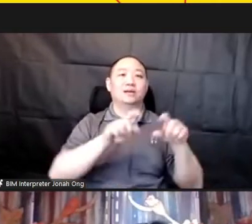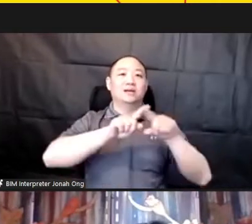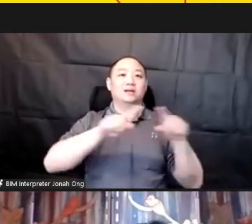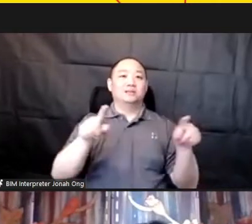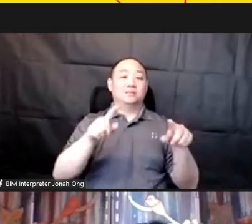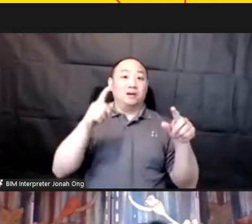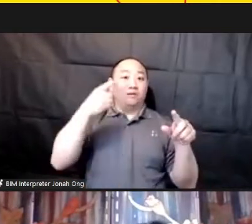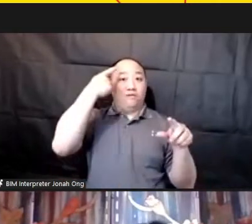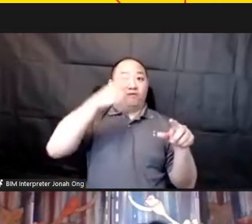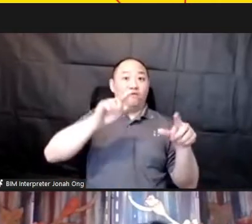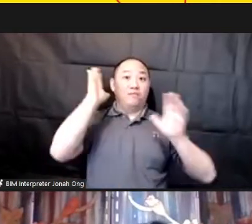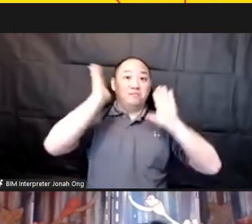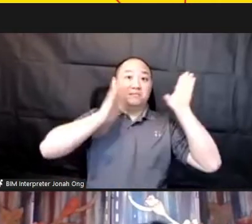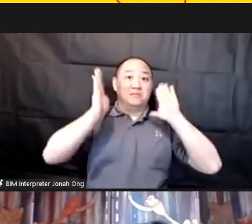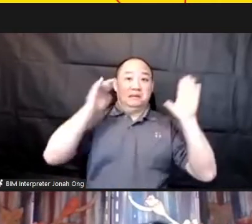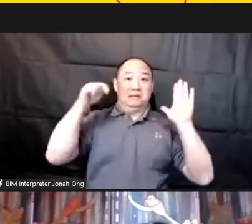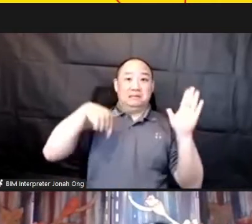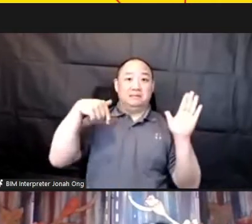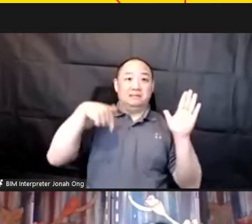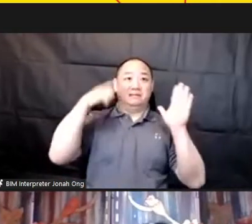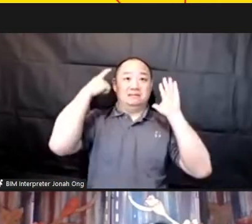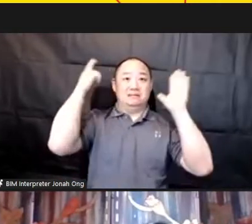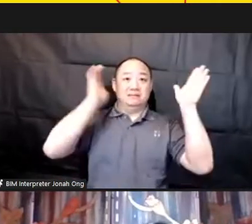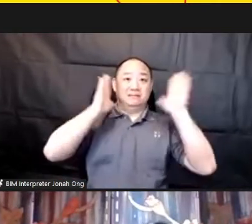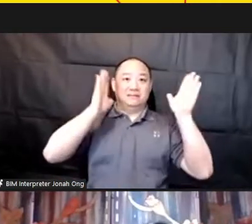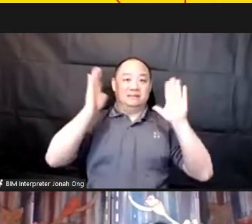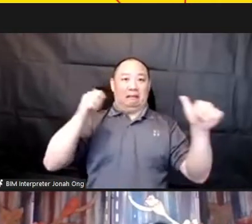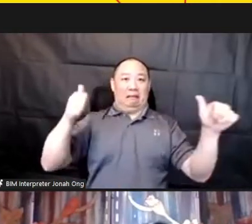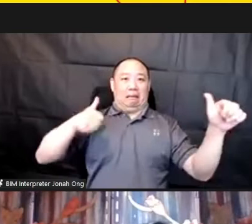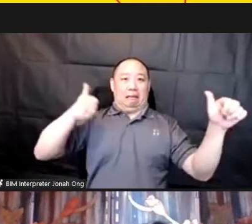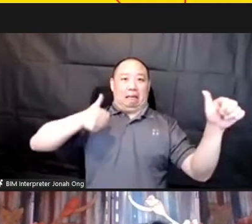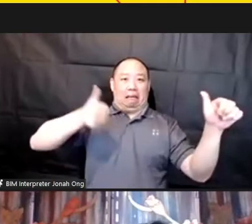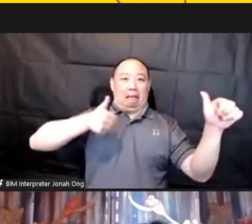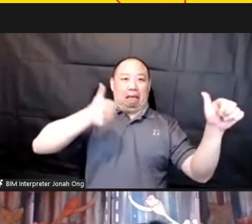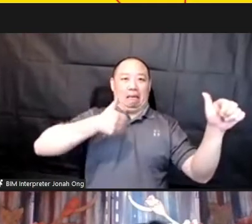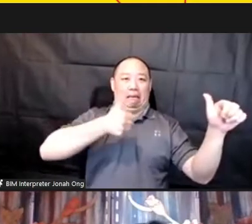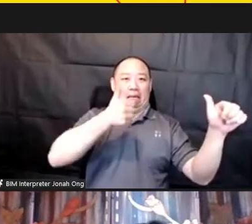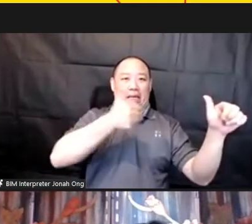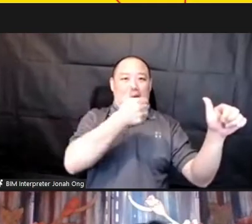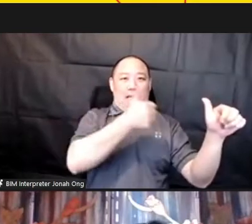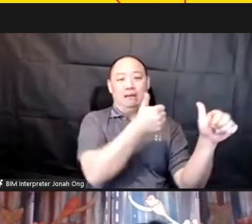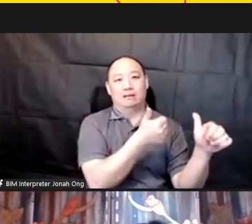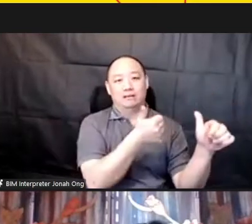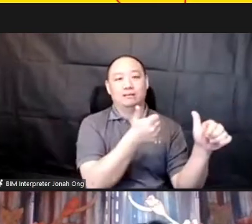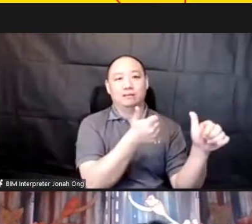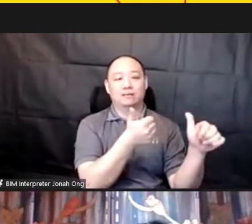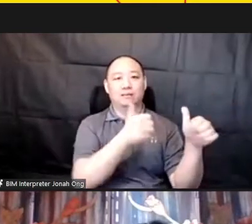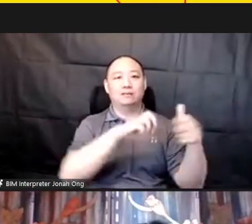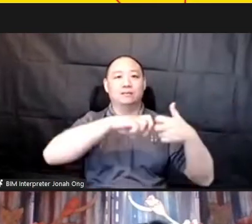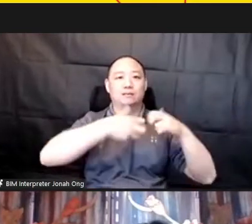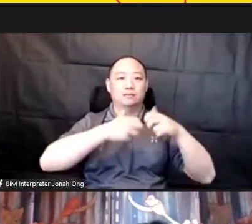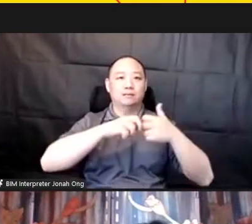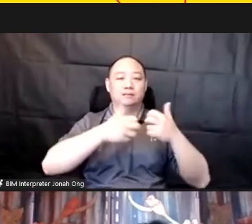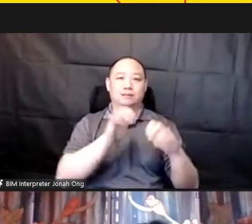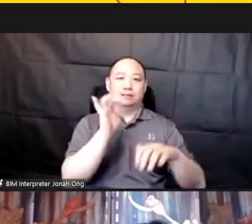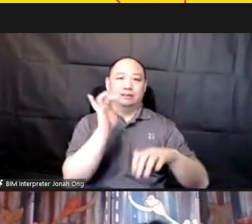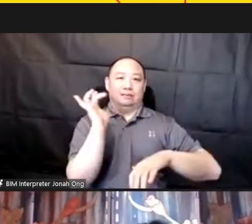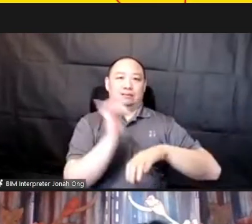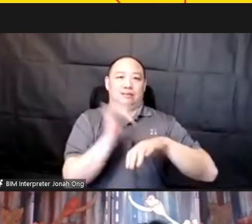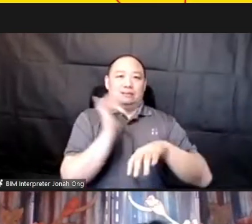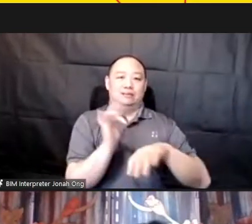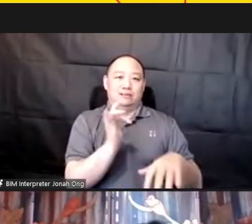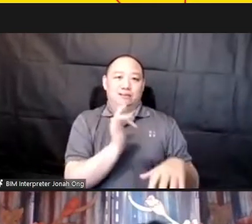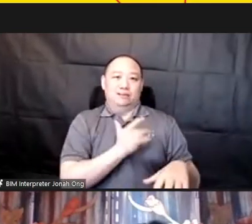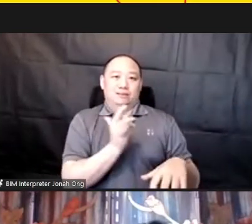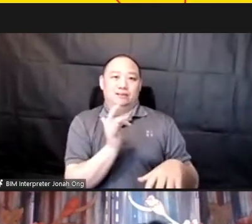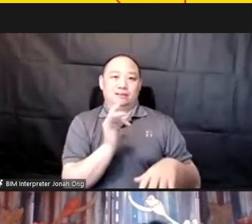side that, you know, that any form of discussion of these issues can be considered sensitive, or these conversations